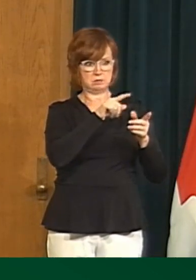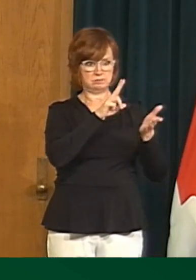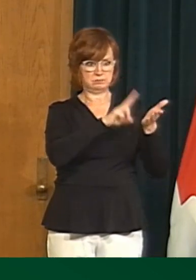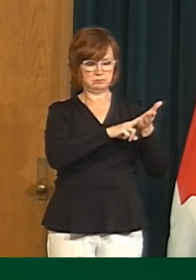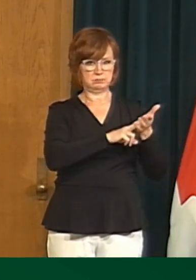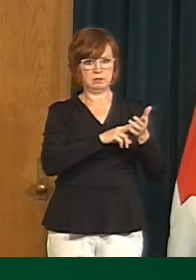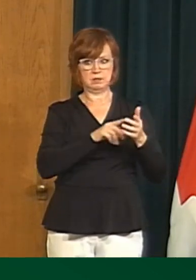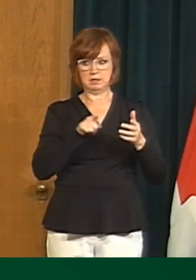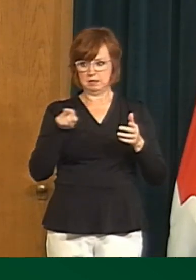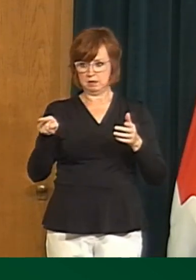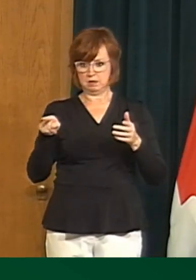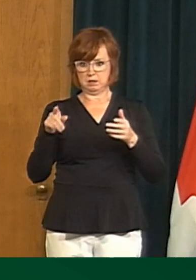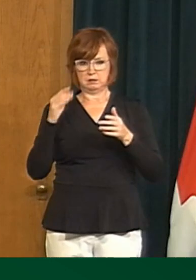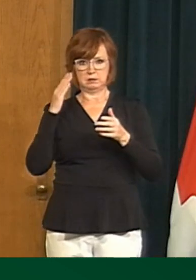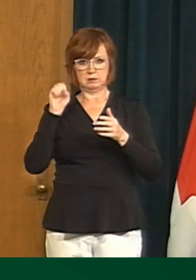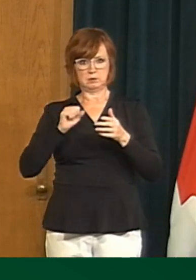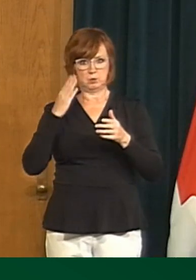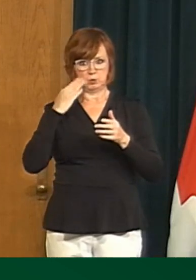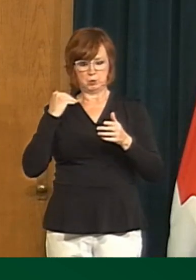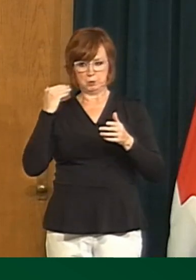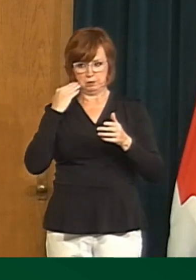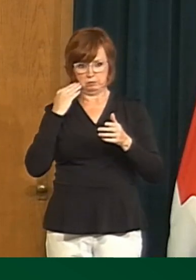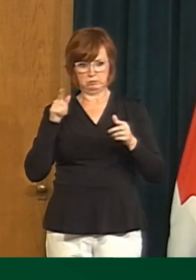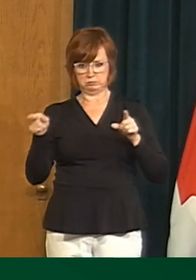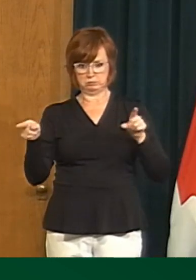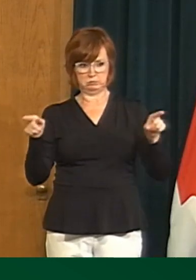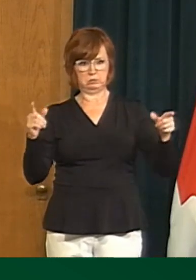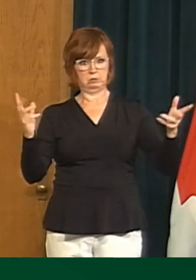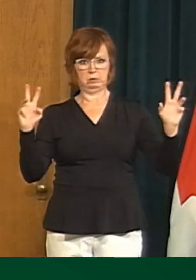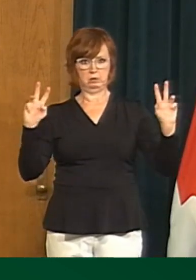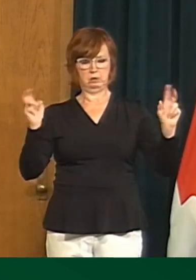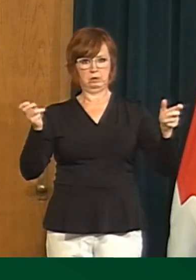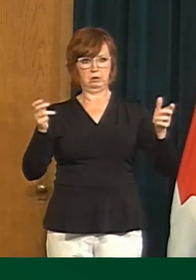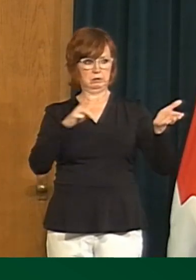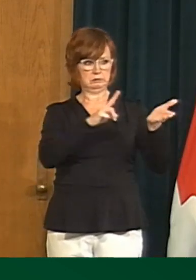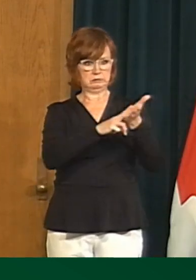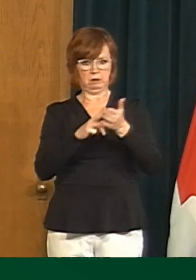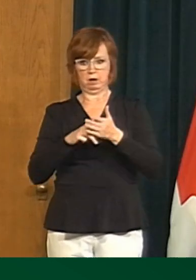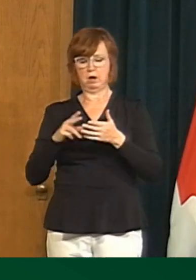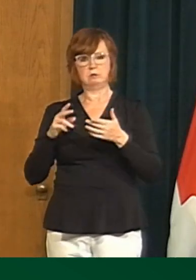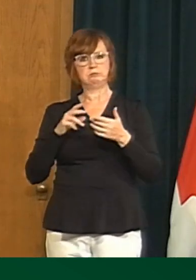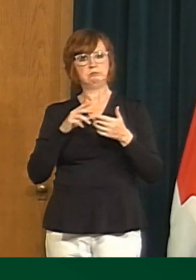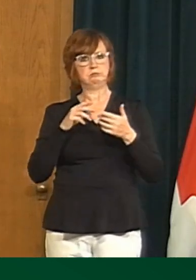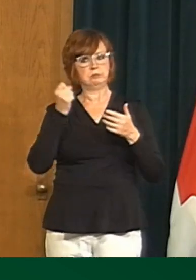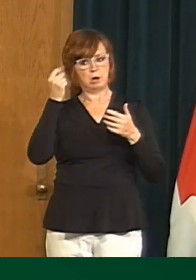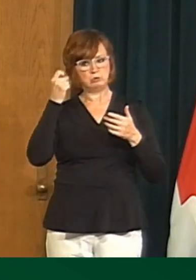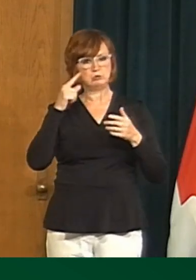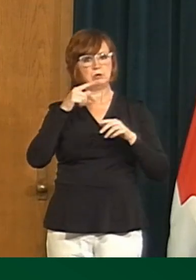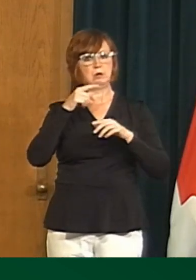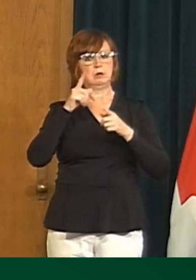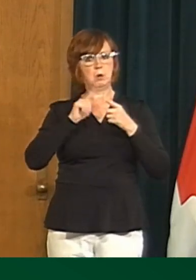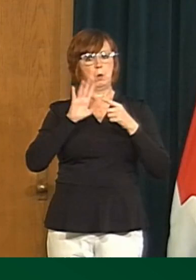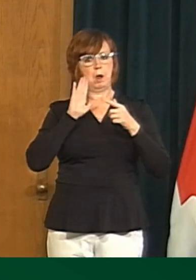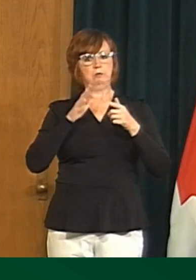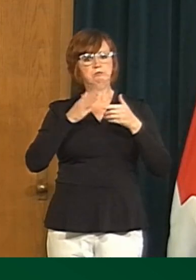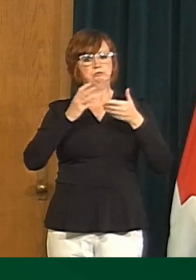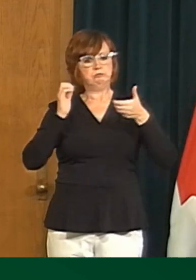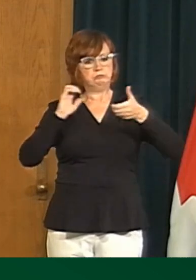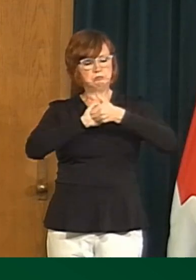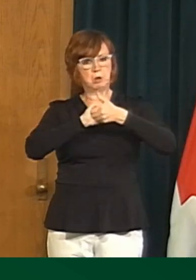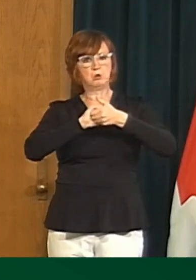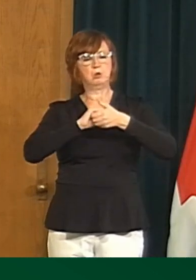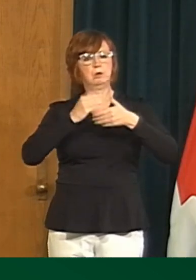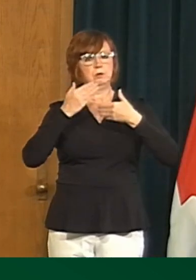information sharing. And this is an organization that is doing some work with respect to a COVID-19 a